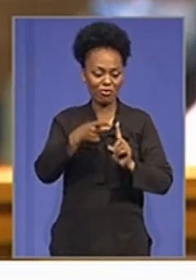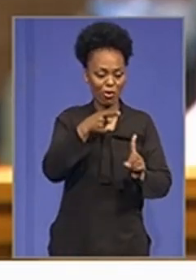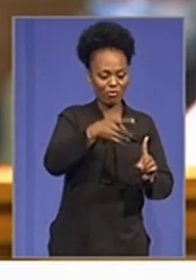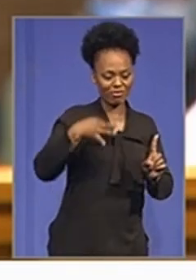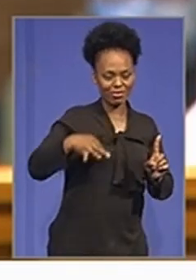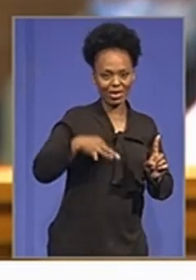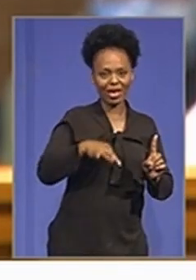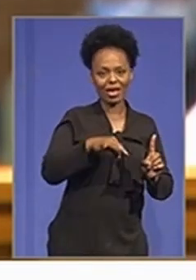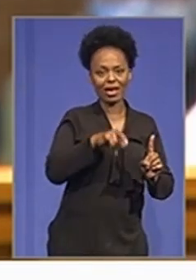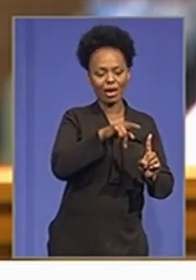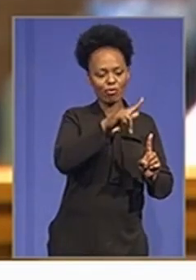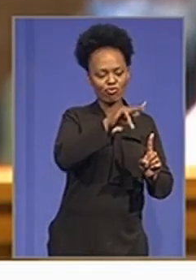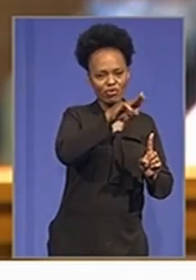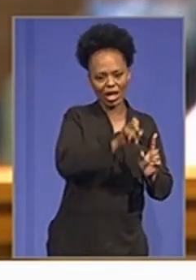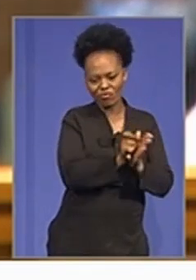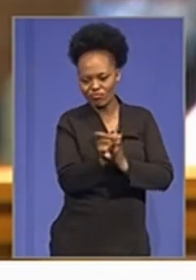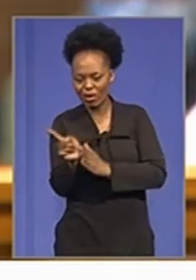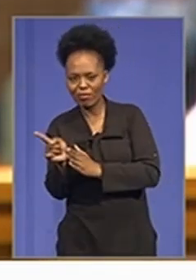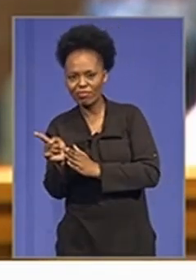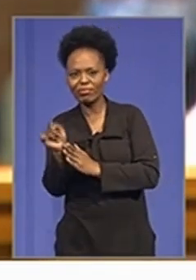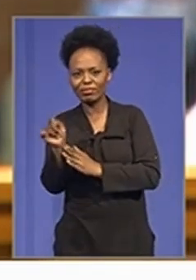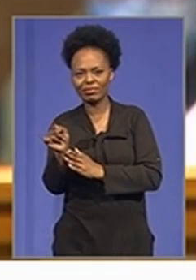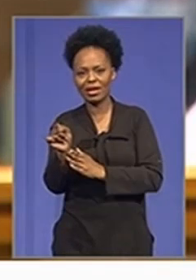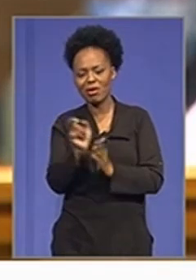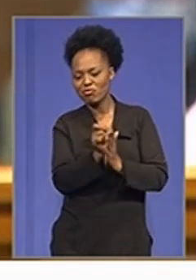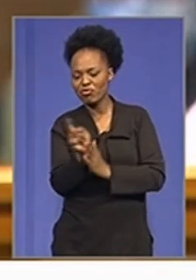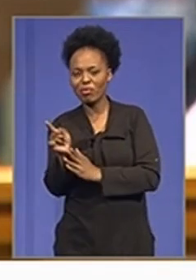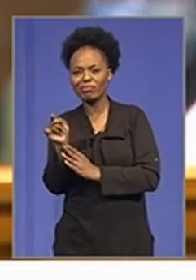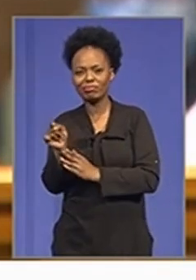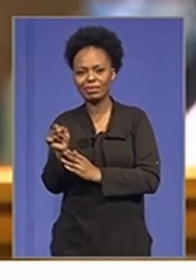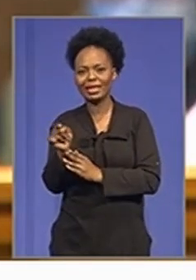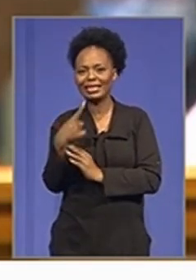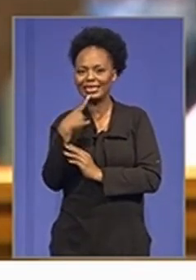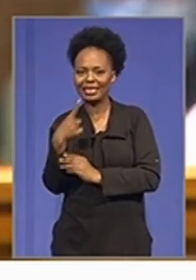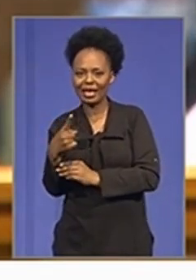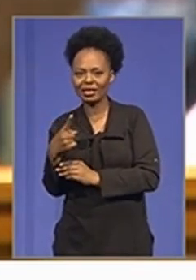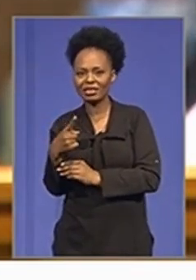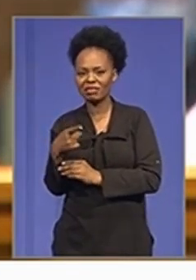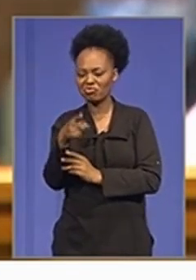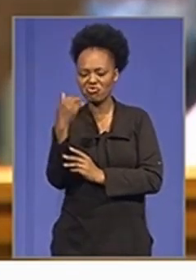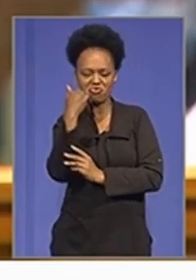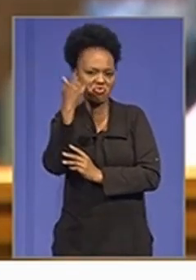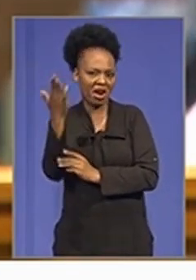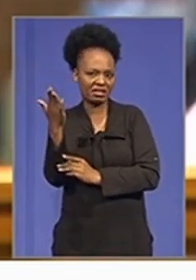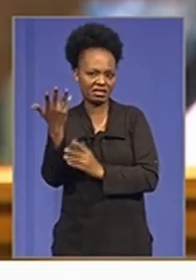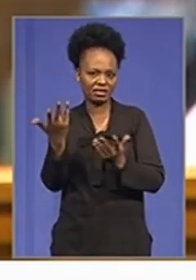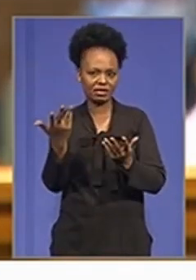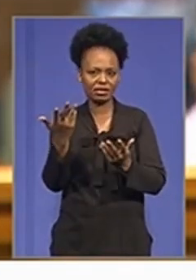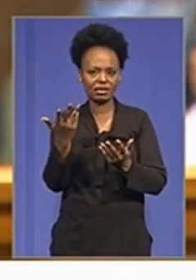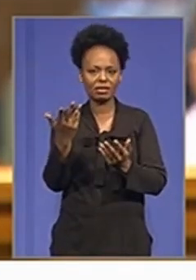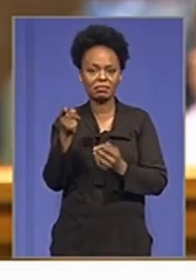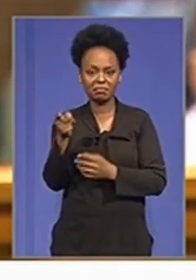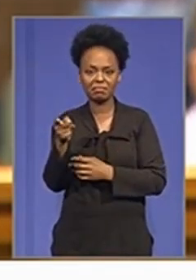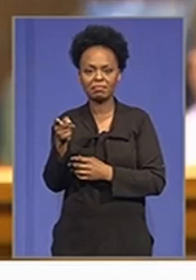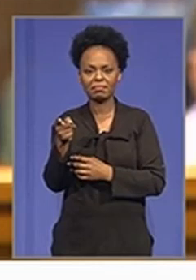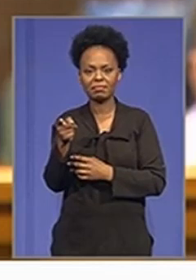it is clear that she sent the applicant a message saying that she did not want to